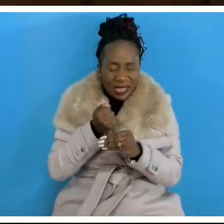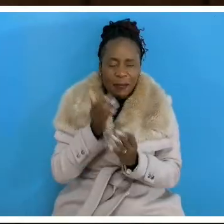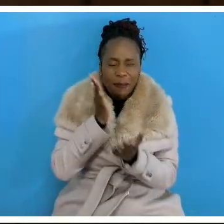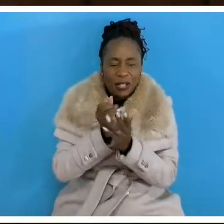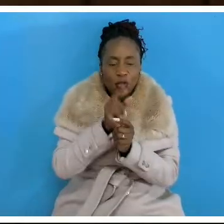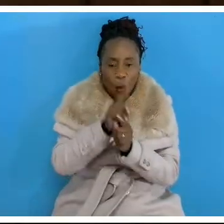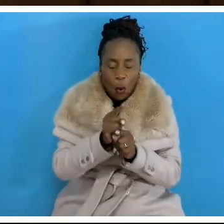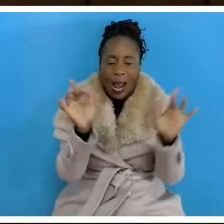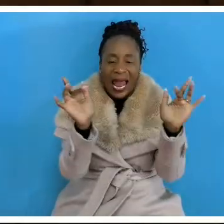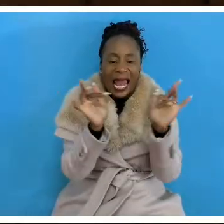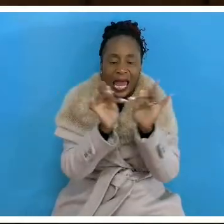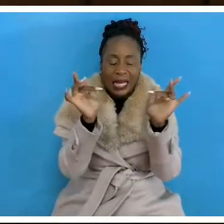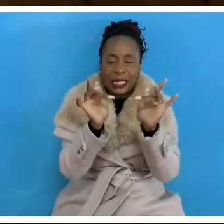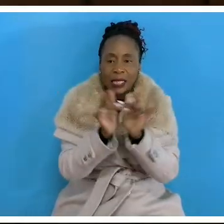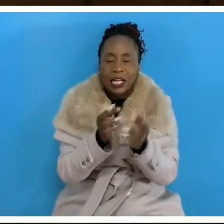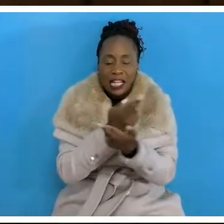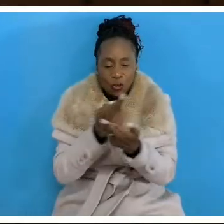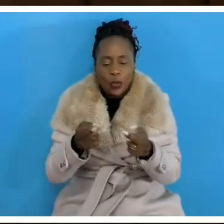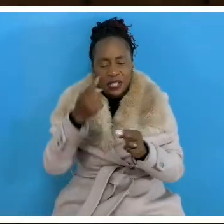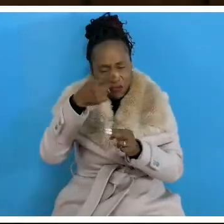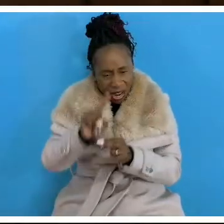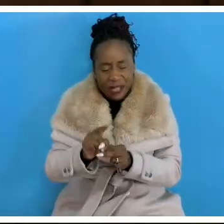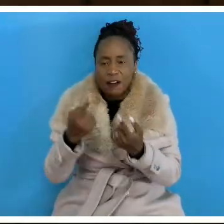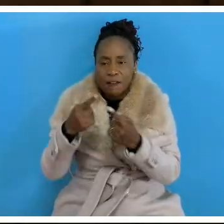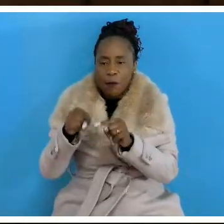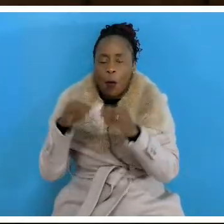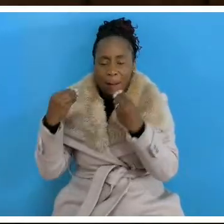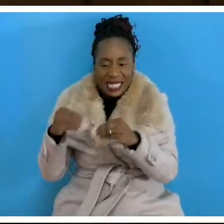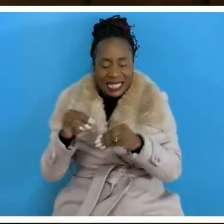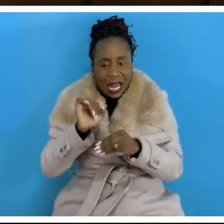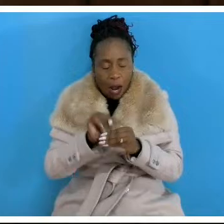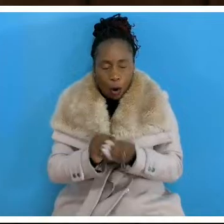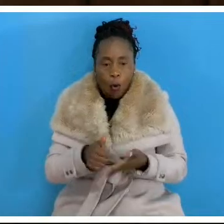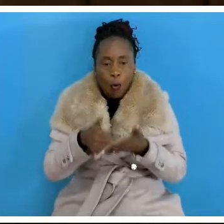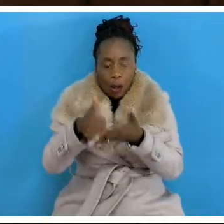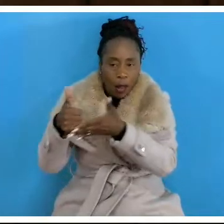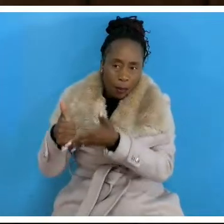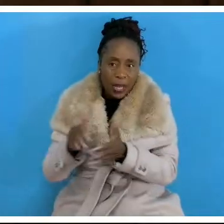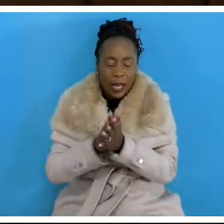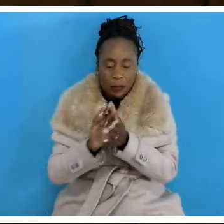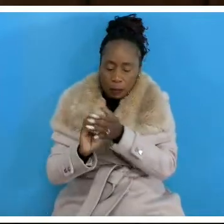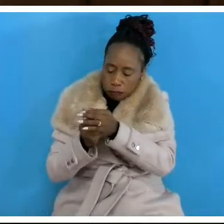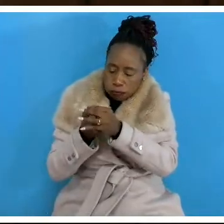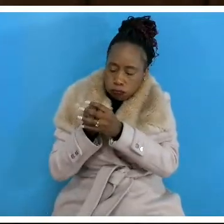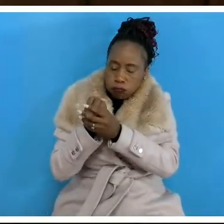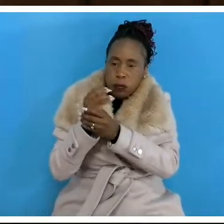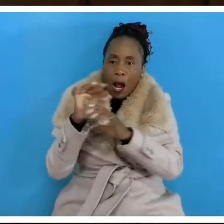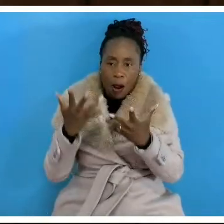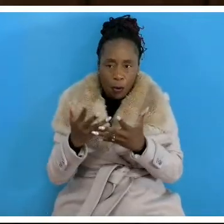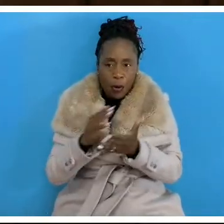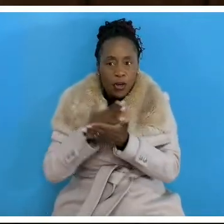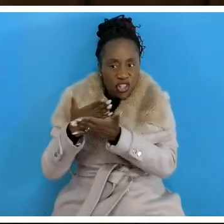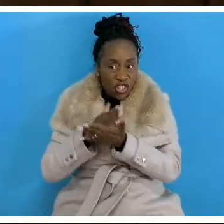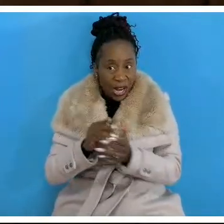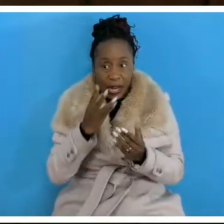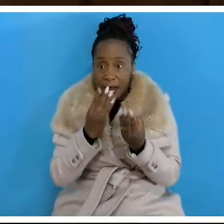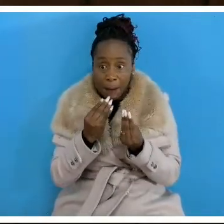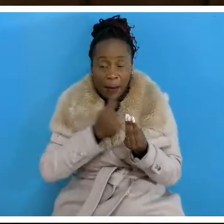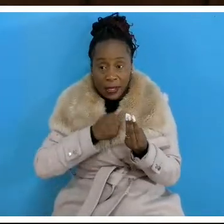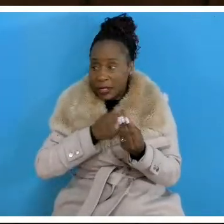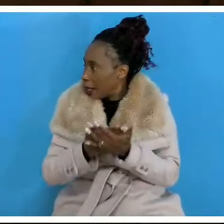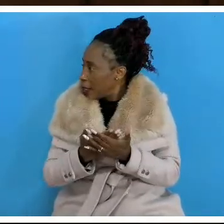link with the right resources for your business to be assisted and to be able to flourish. Can I share the number?